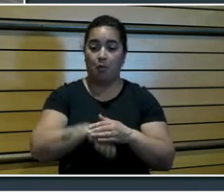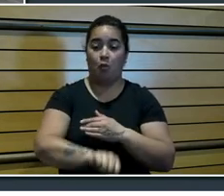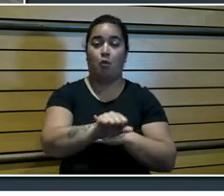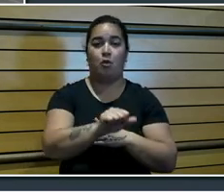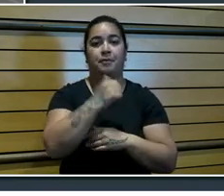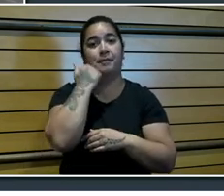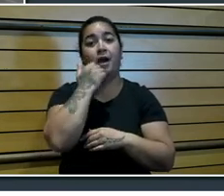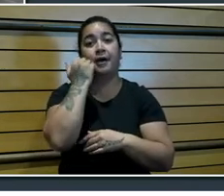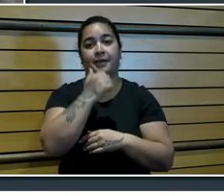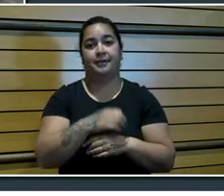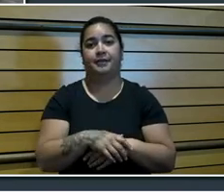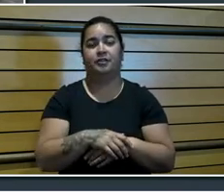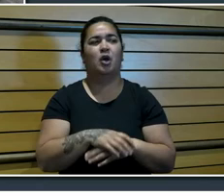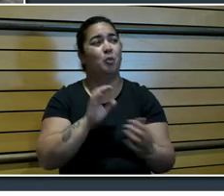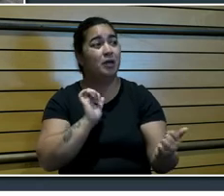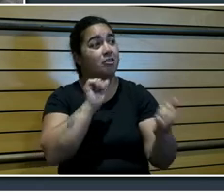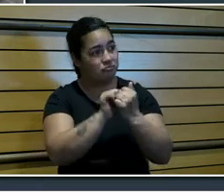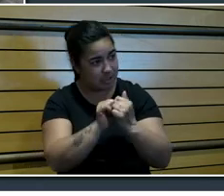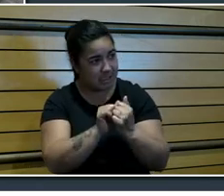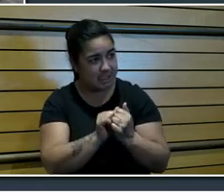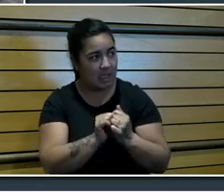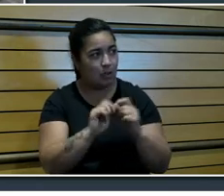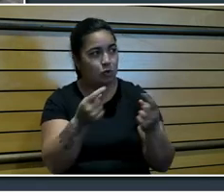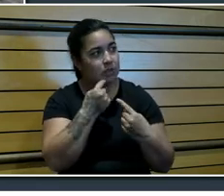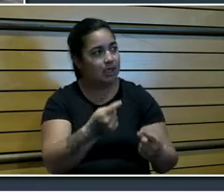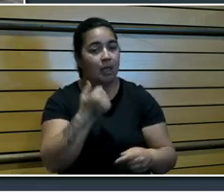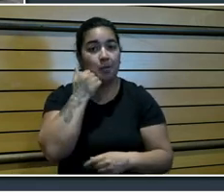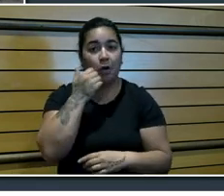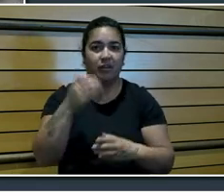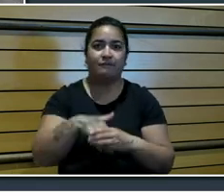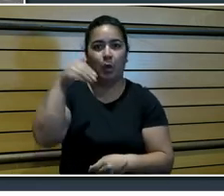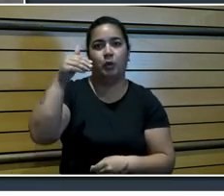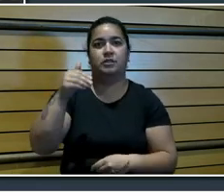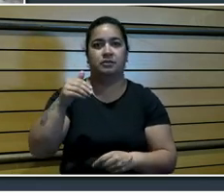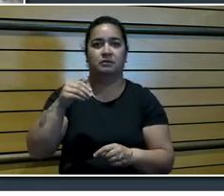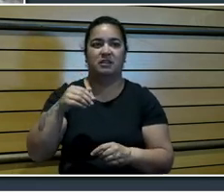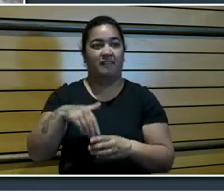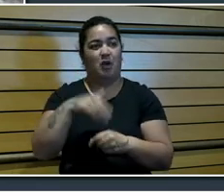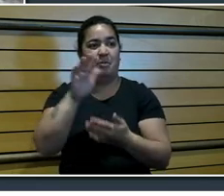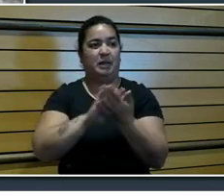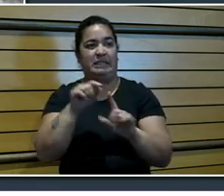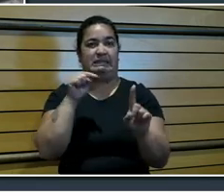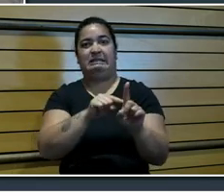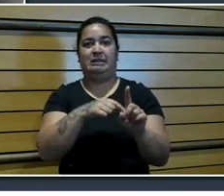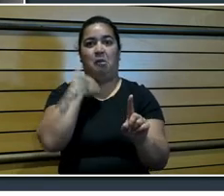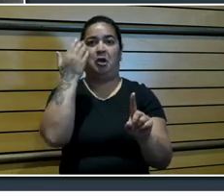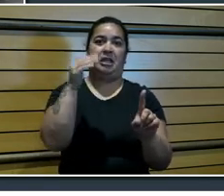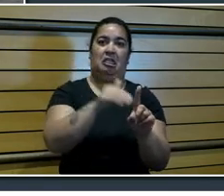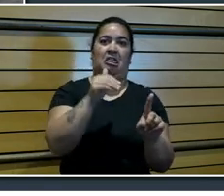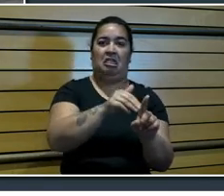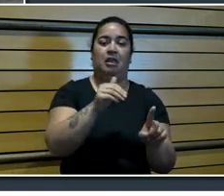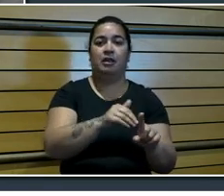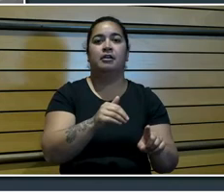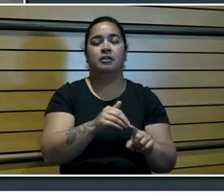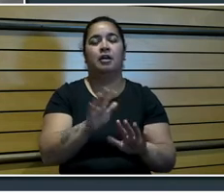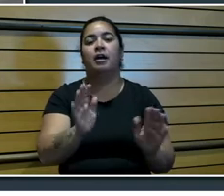I suppose we agree with what you're saying, where it's not Māori voters and it's for Māori saying this is what Māori want. It's more what